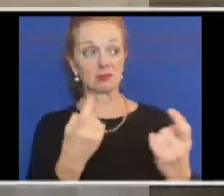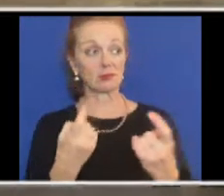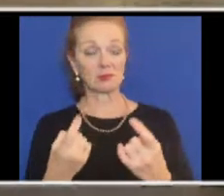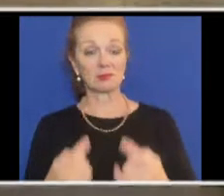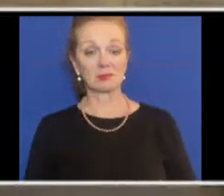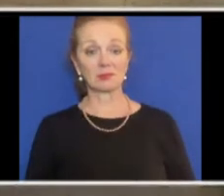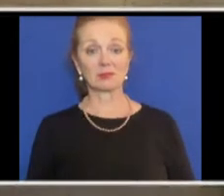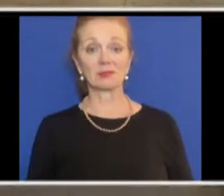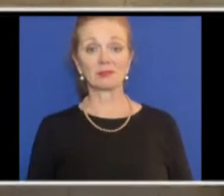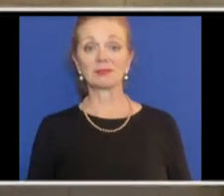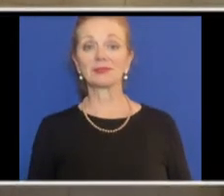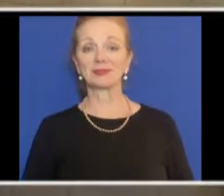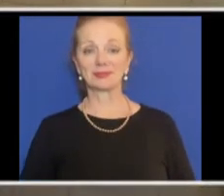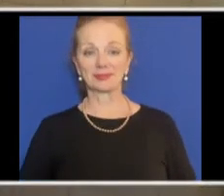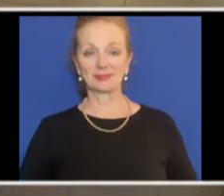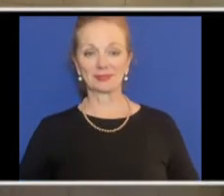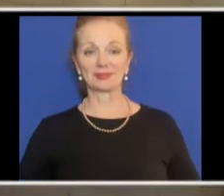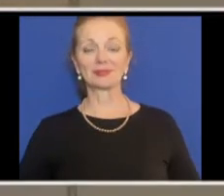hmm